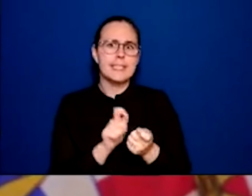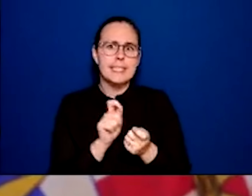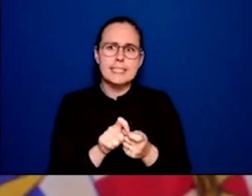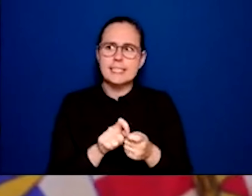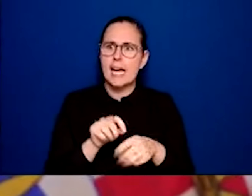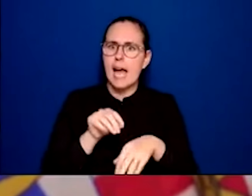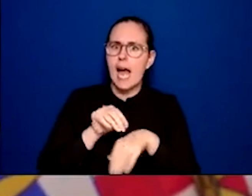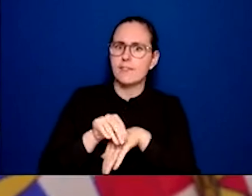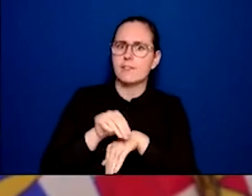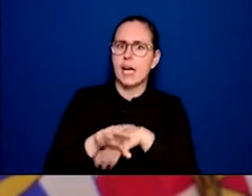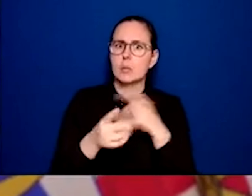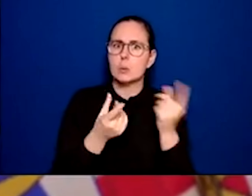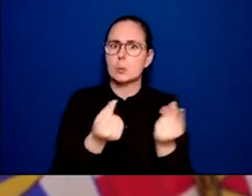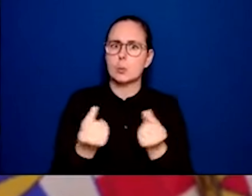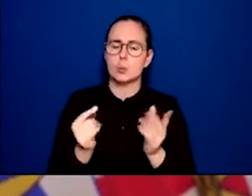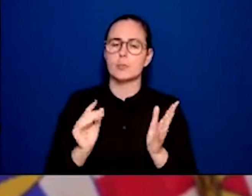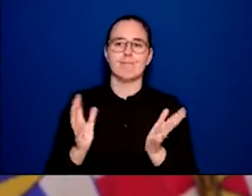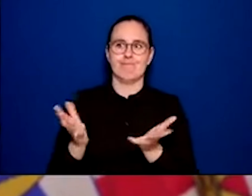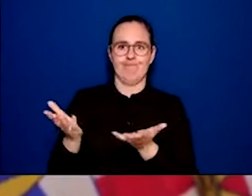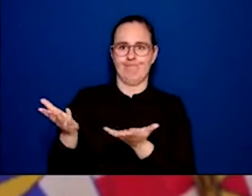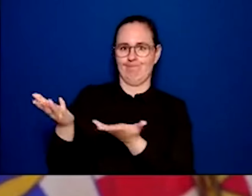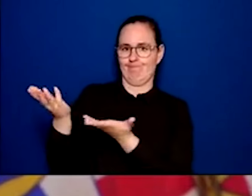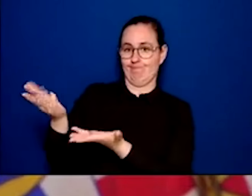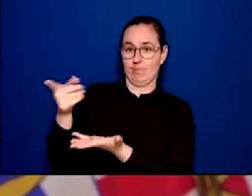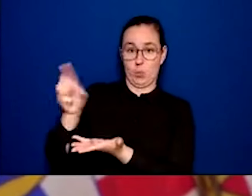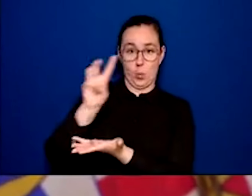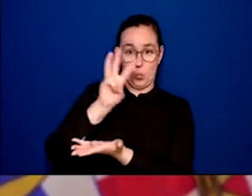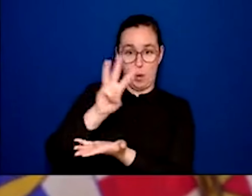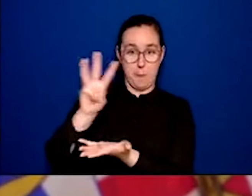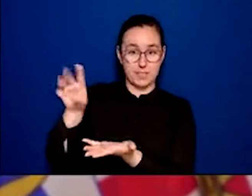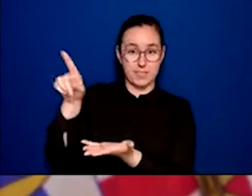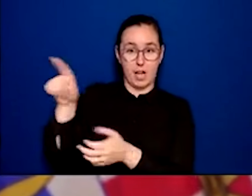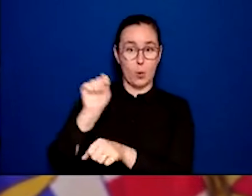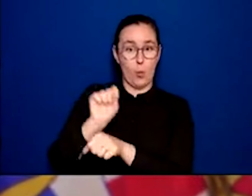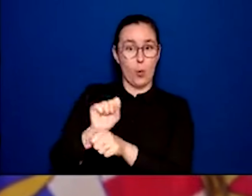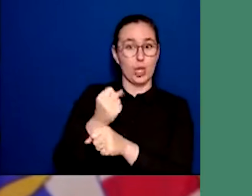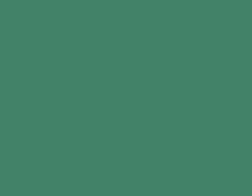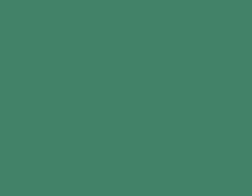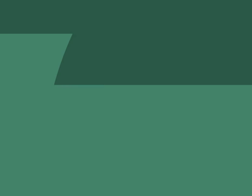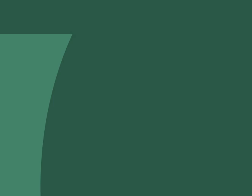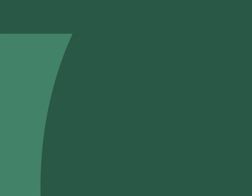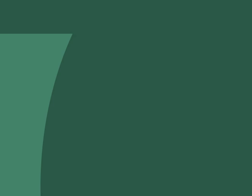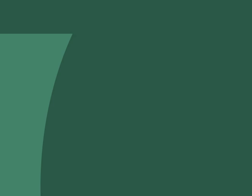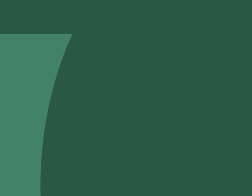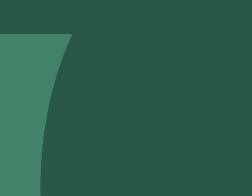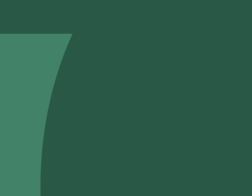workplace, I refer people to WorkSafe BC. They have some great information there for employers.